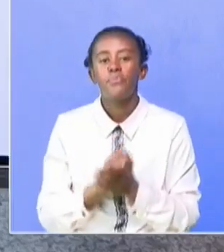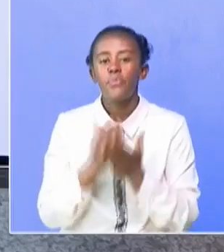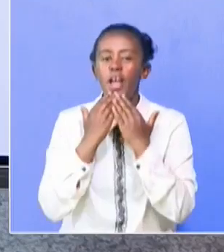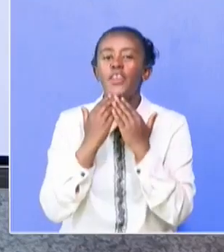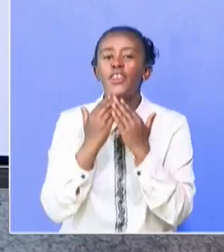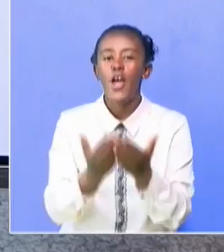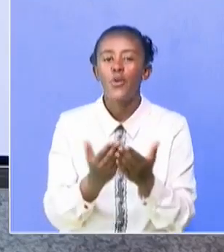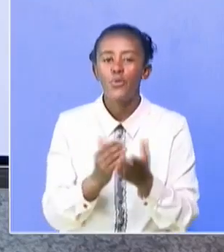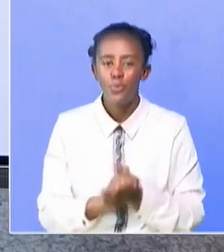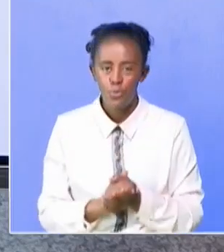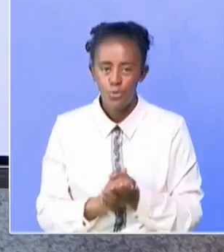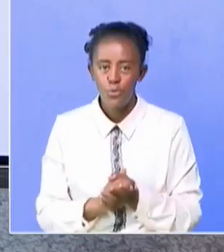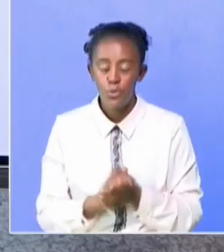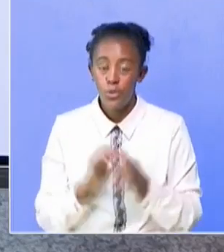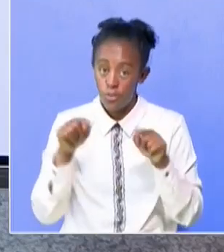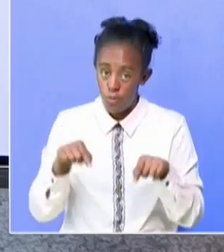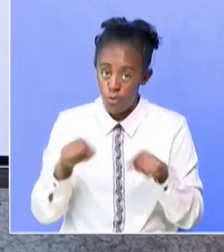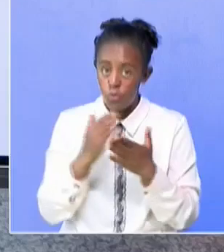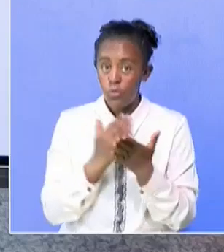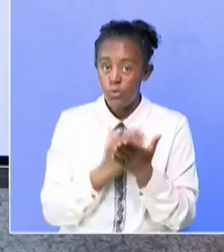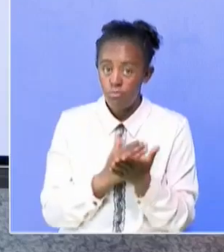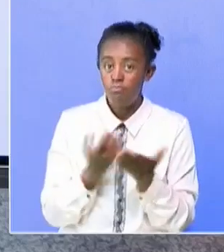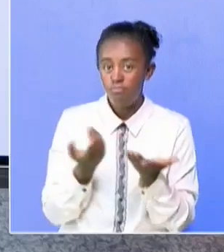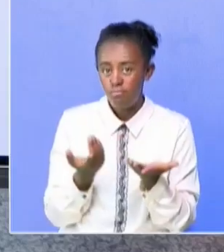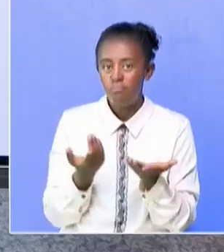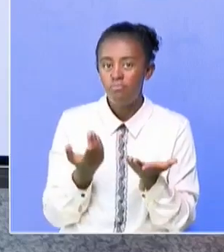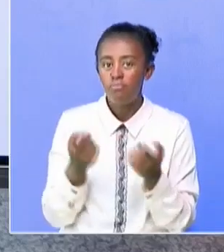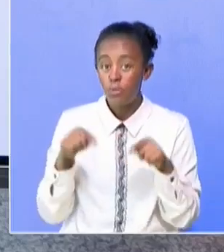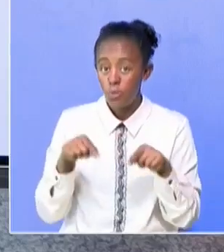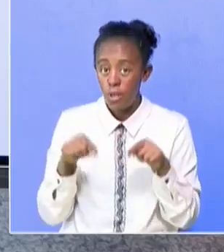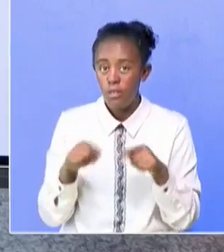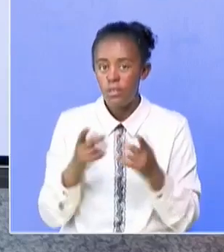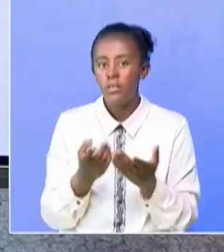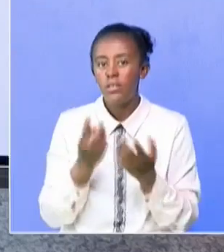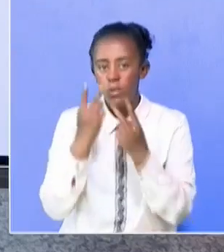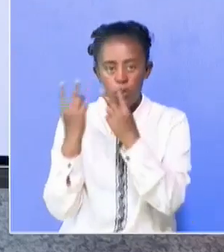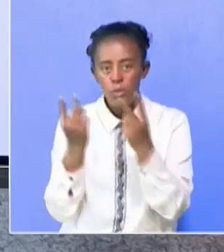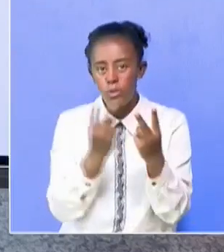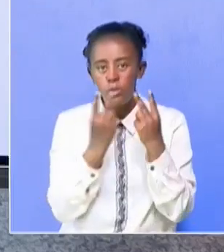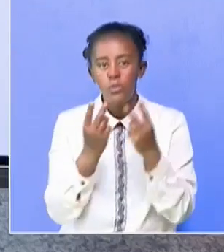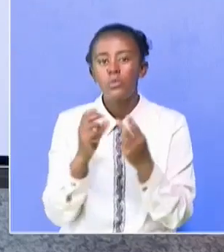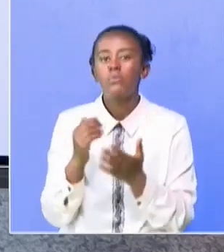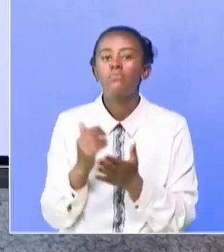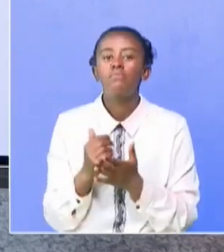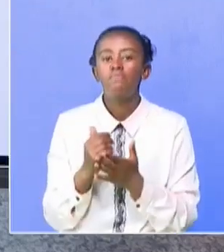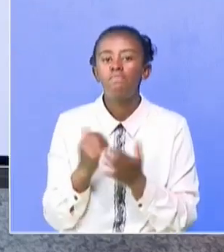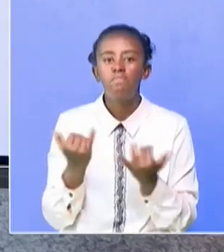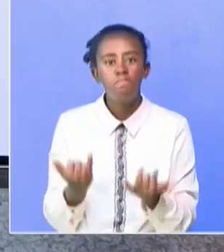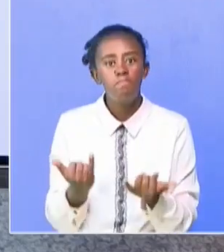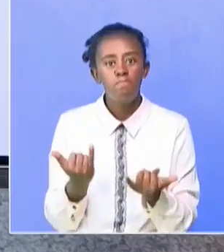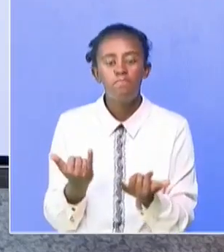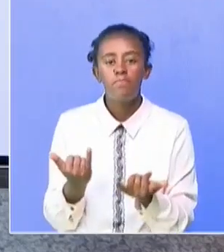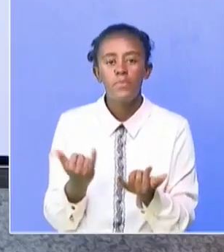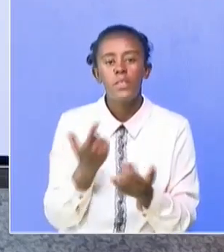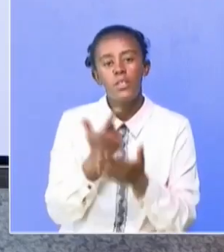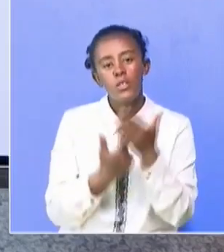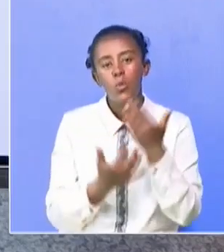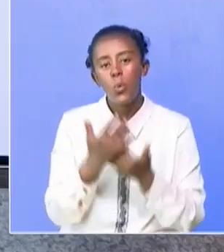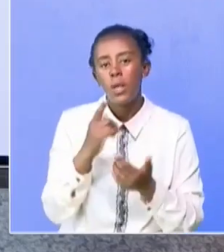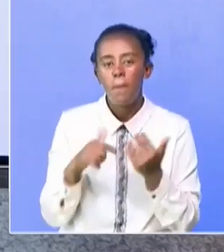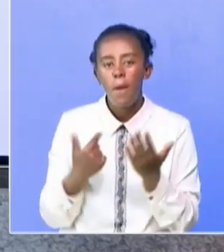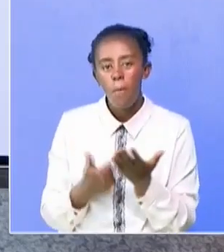so much. So for today, we are going to see the other part of the lesson. Still now, we are talking